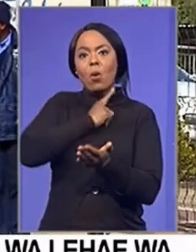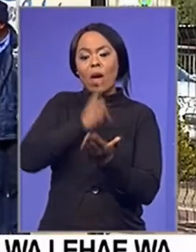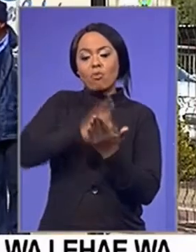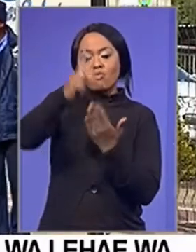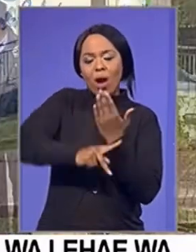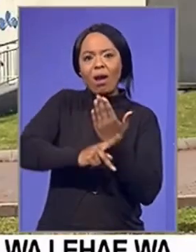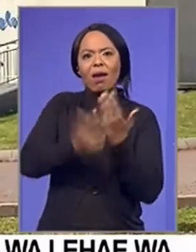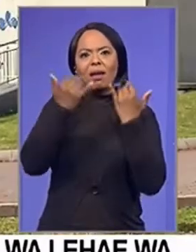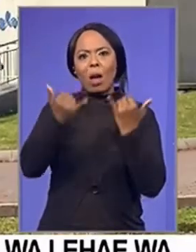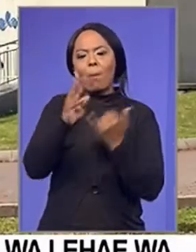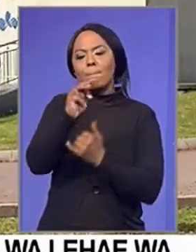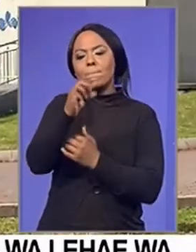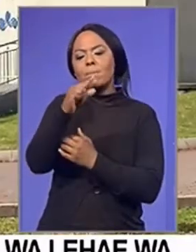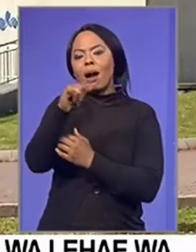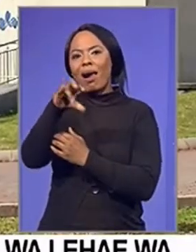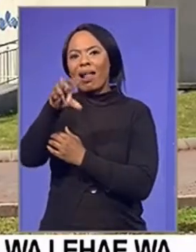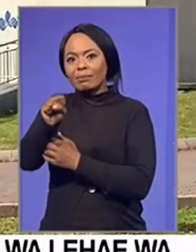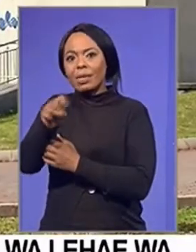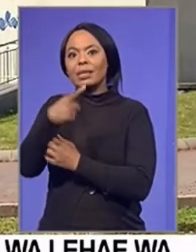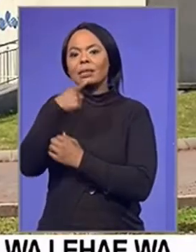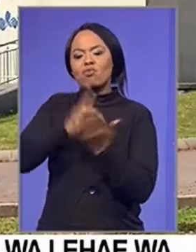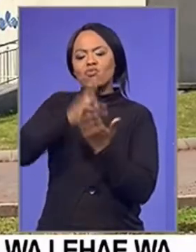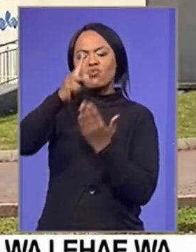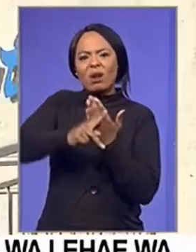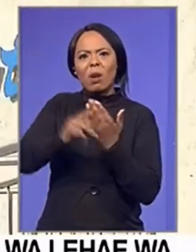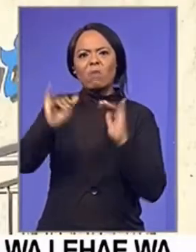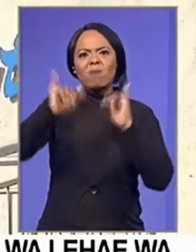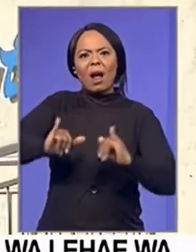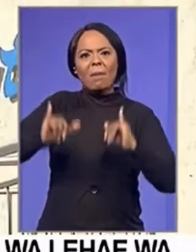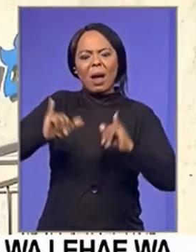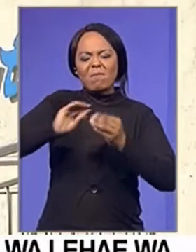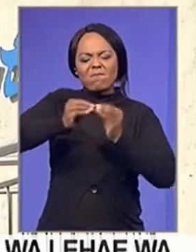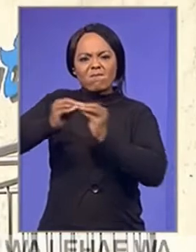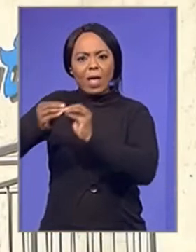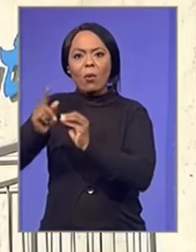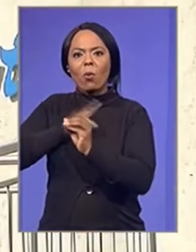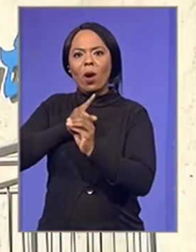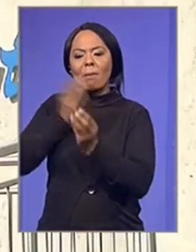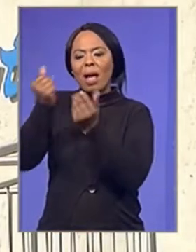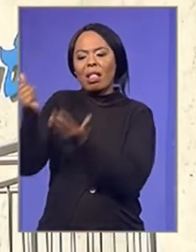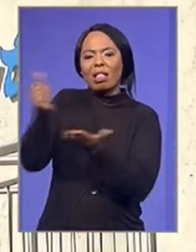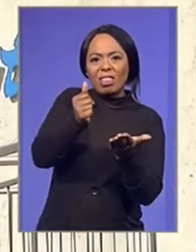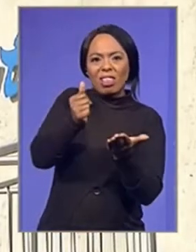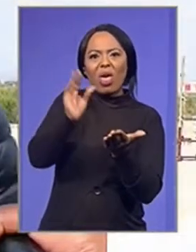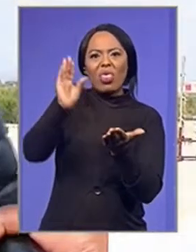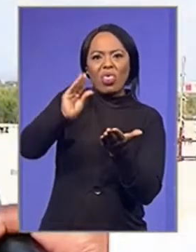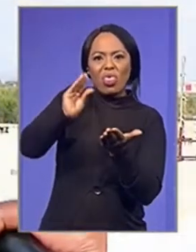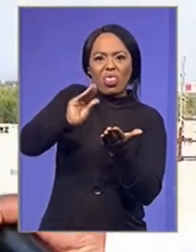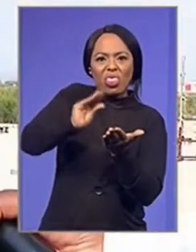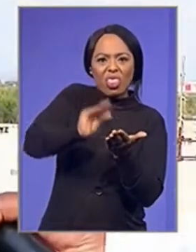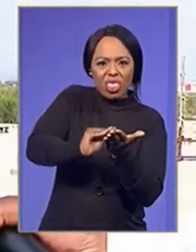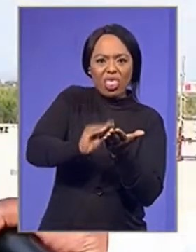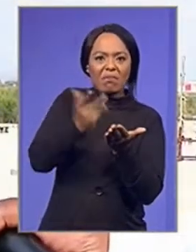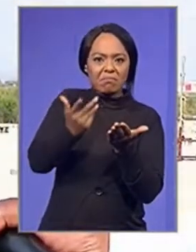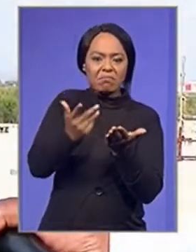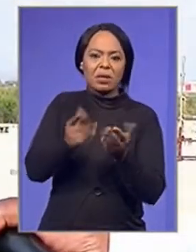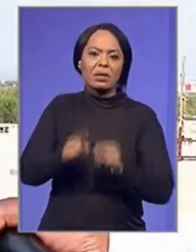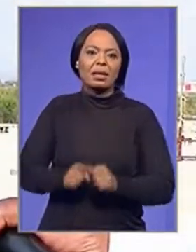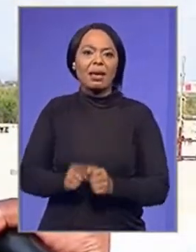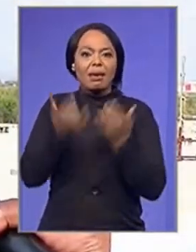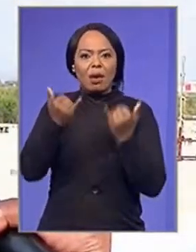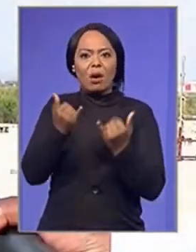e leng sa Magalis, sa re projeke eno e ntse e letswe ke dipoo ka ntlha ya tlhaelo ya matlole le ditshupetso tsa baagi. It will bring an